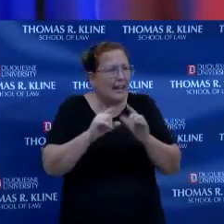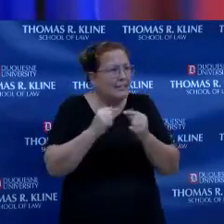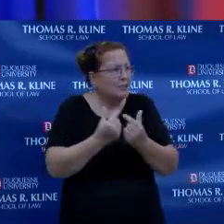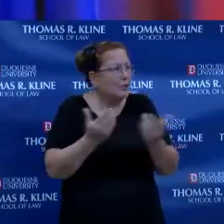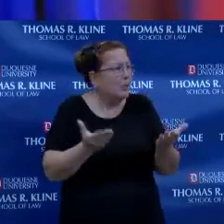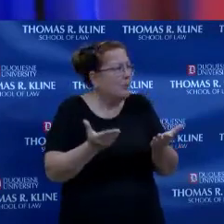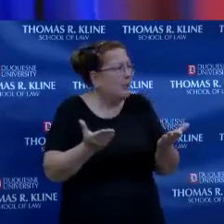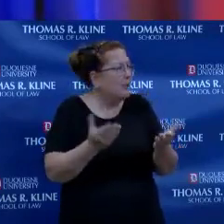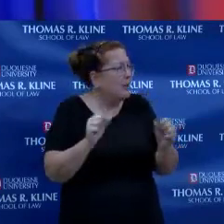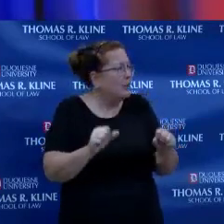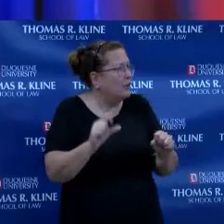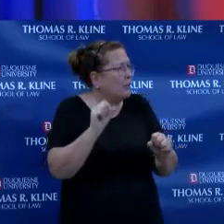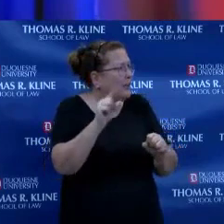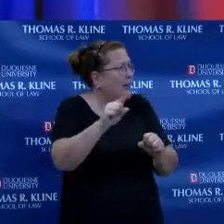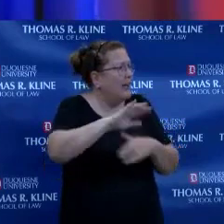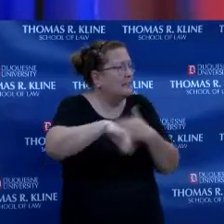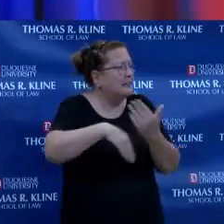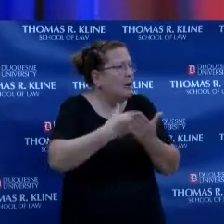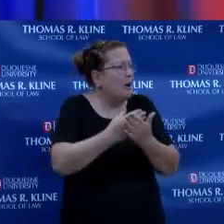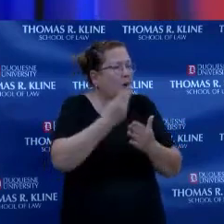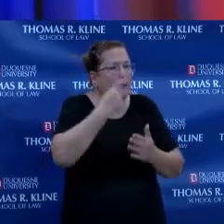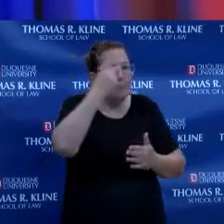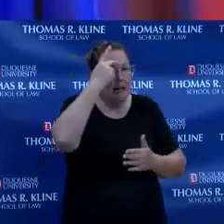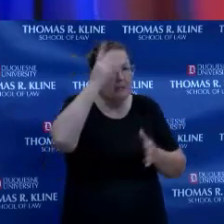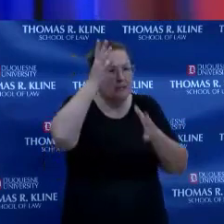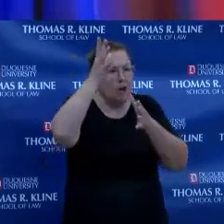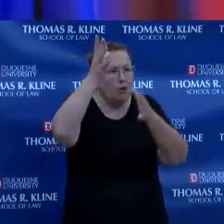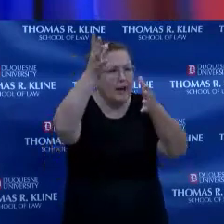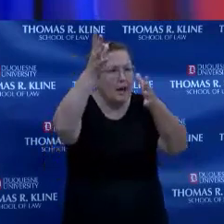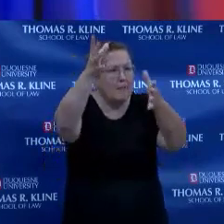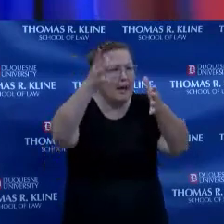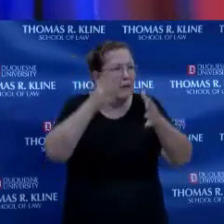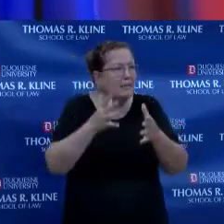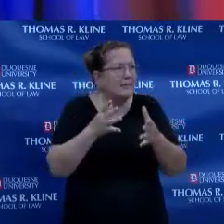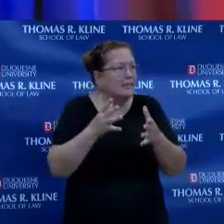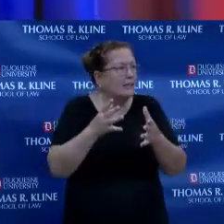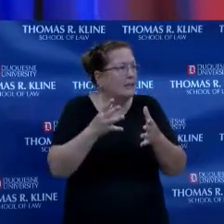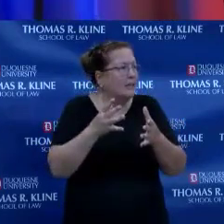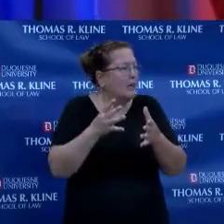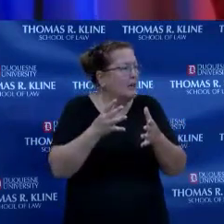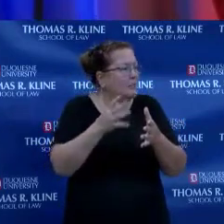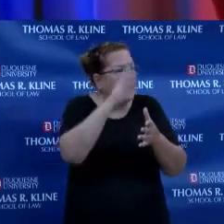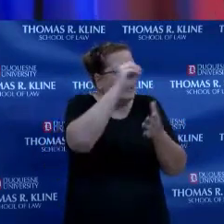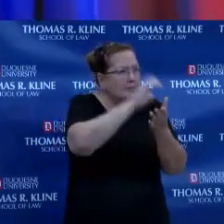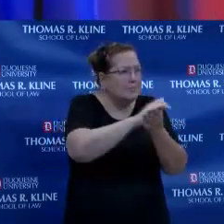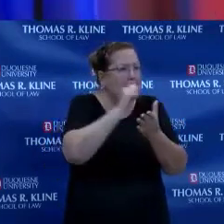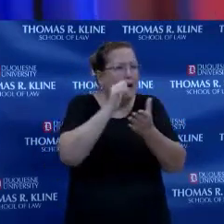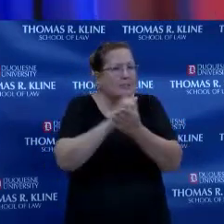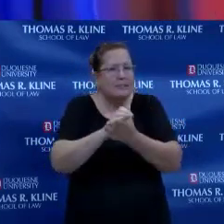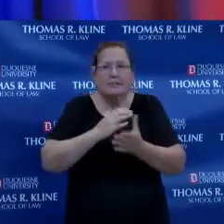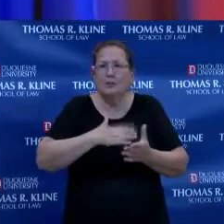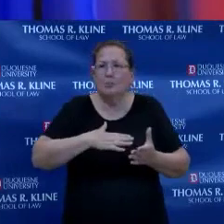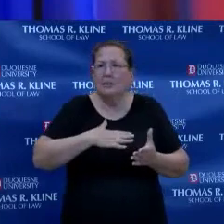ask all of the parents, grandparents, significant others, and family members to please stand?